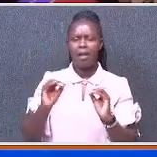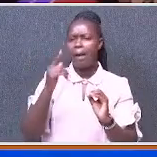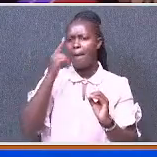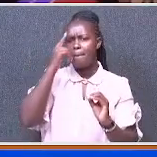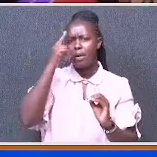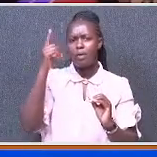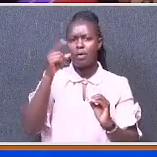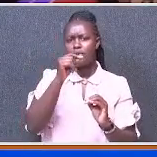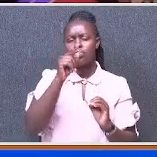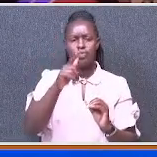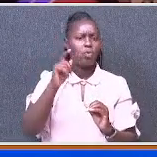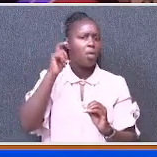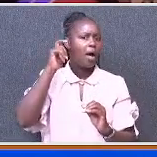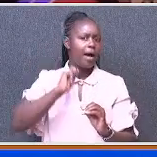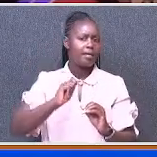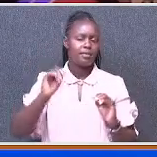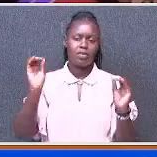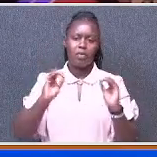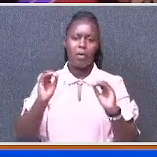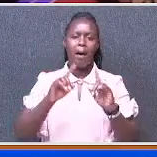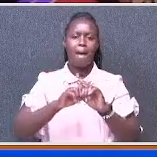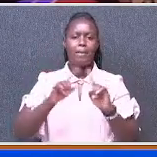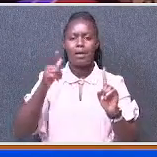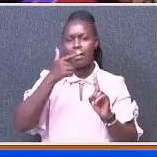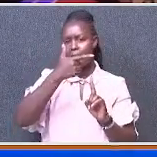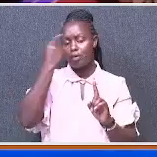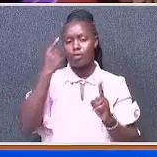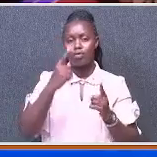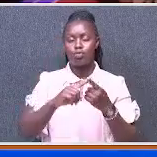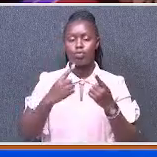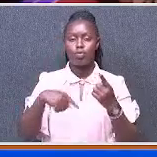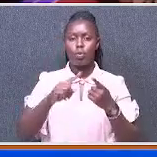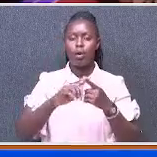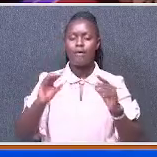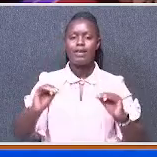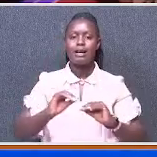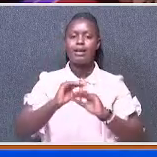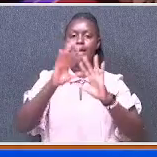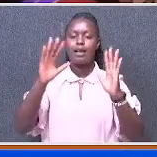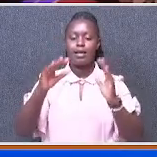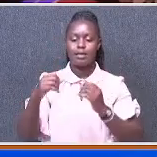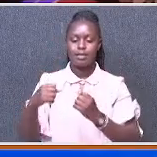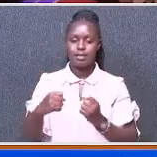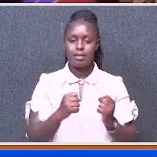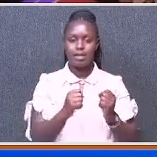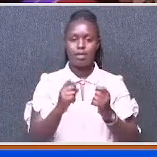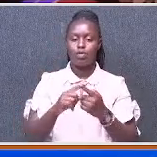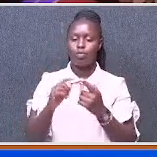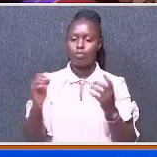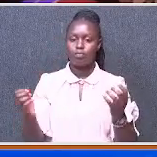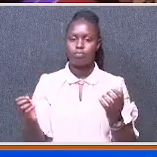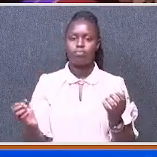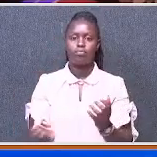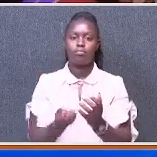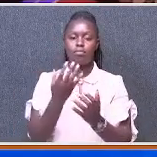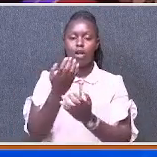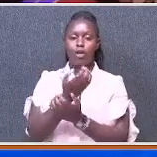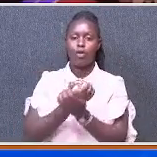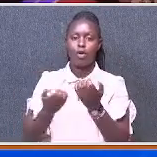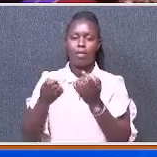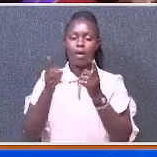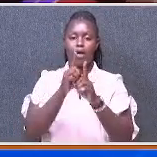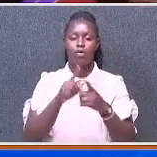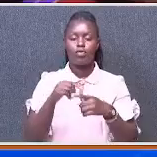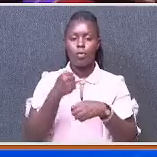college, no, but because you have a pragmatic, clear strategy to revive our economy and put money in